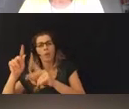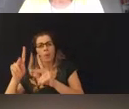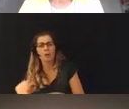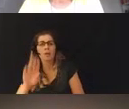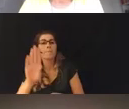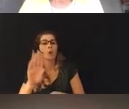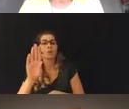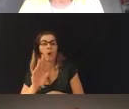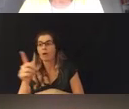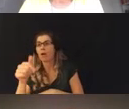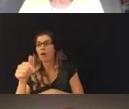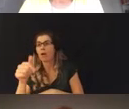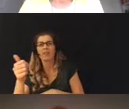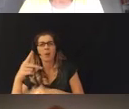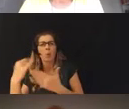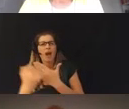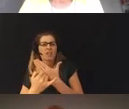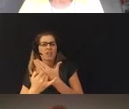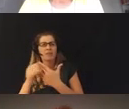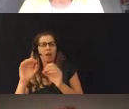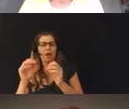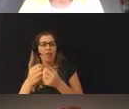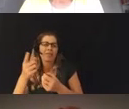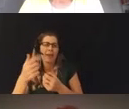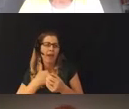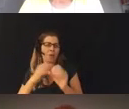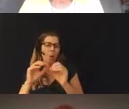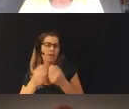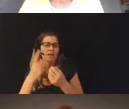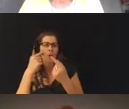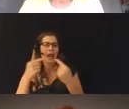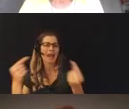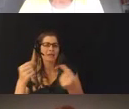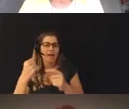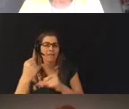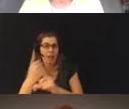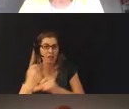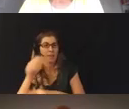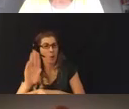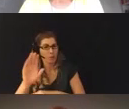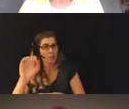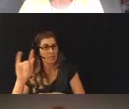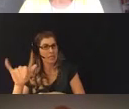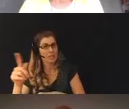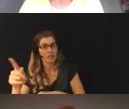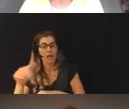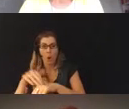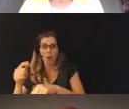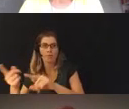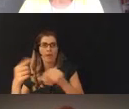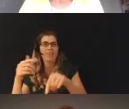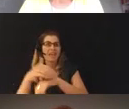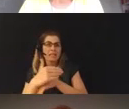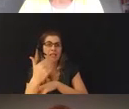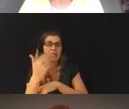City Freire Project, which is the grassroots organization, anti-violence organization in Baltimore City. And they sent not one,